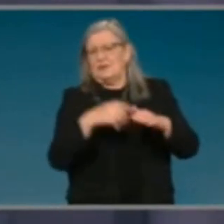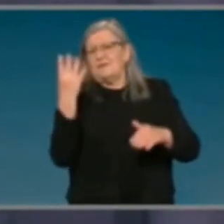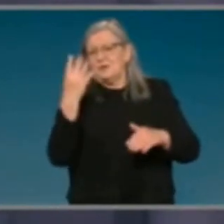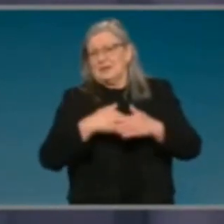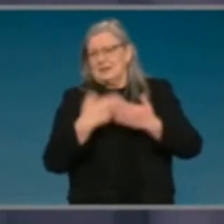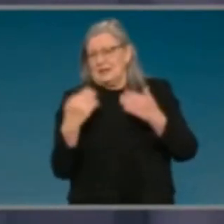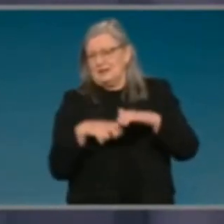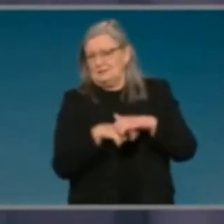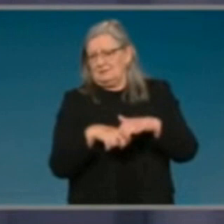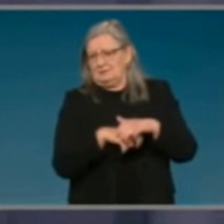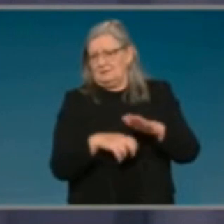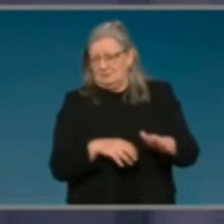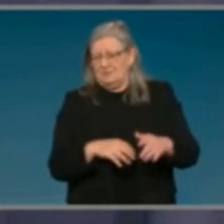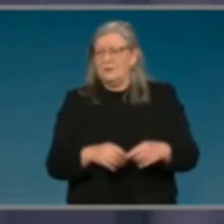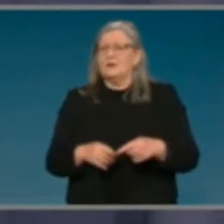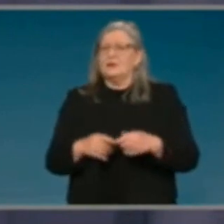and we've also required